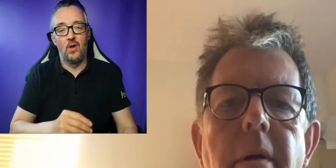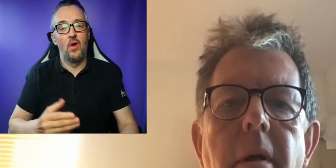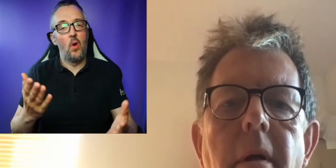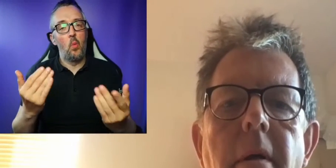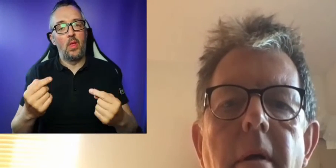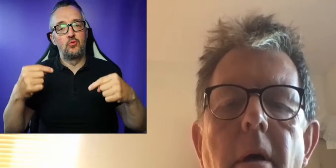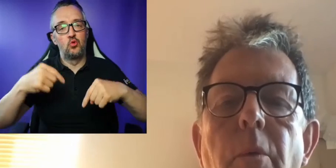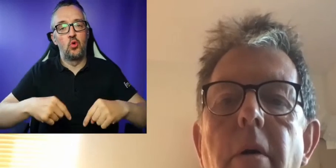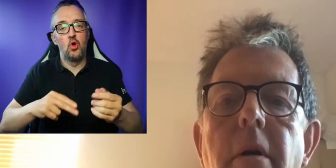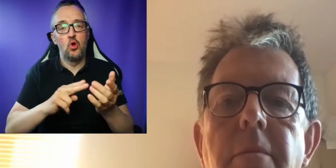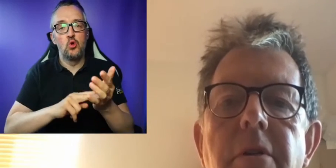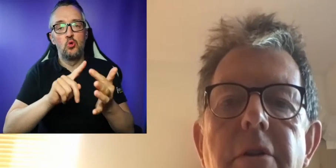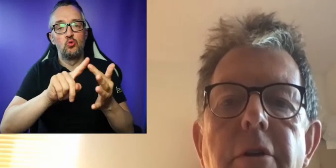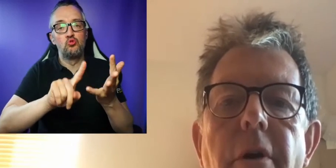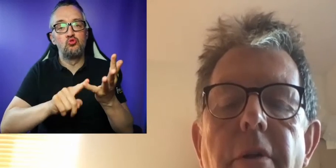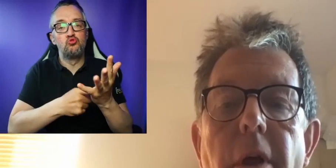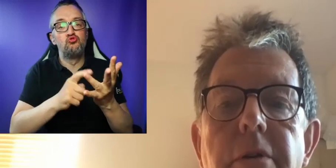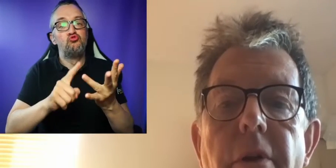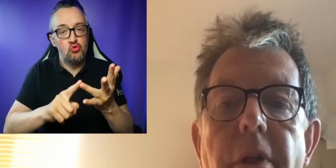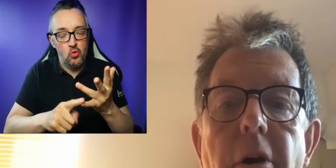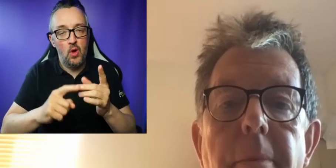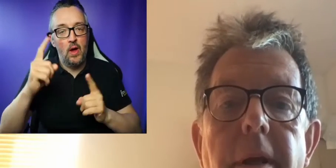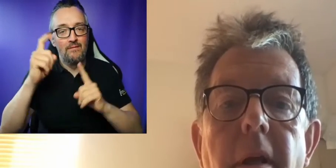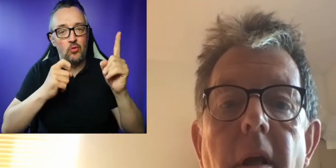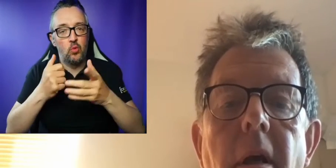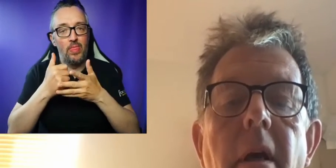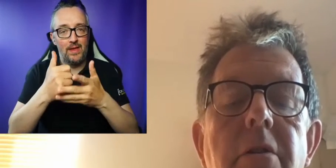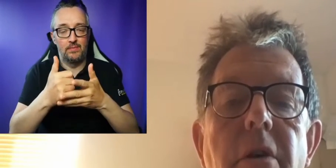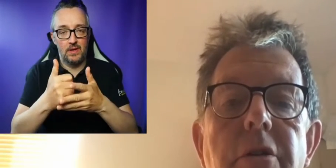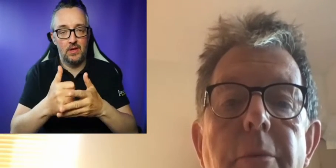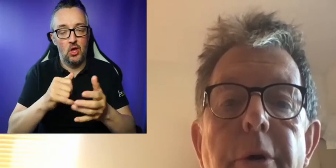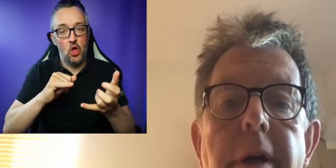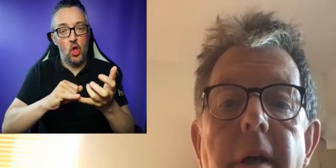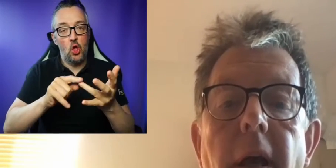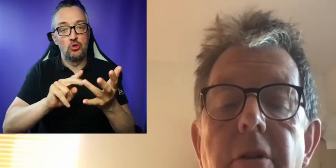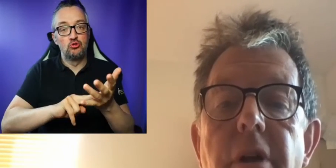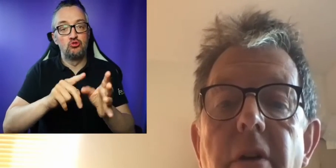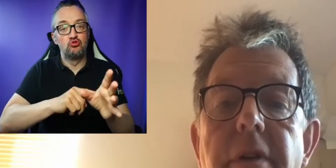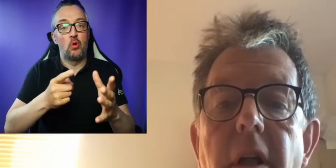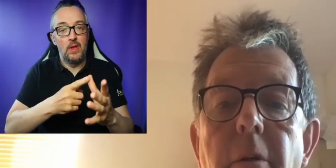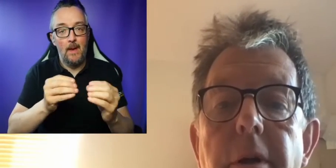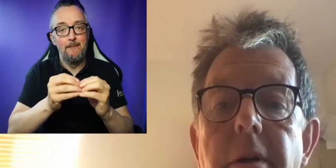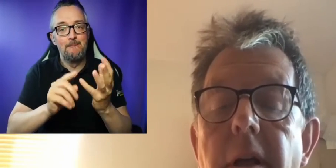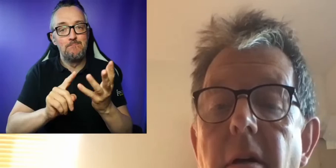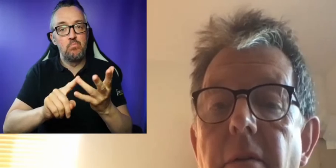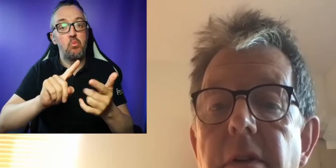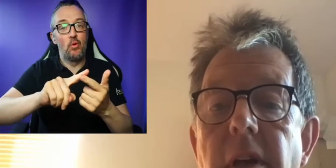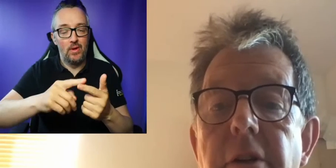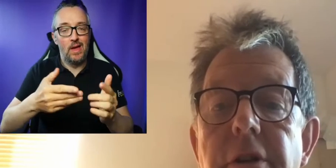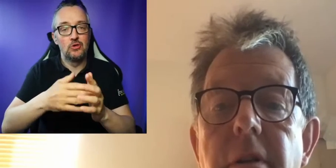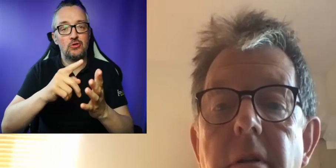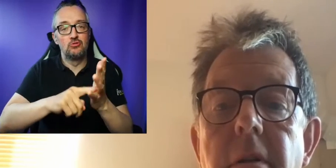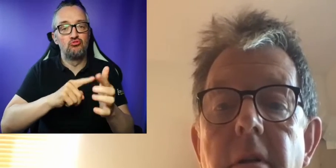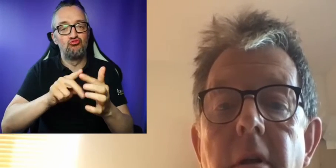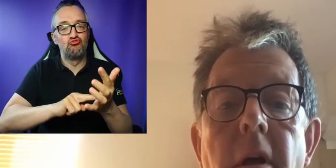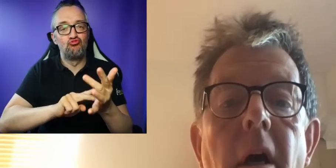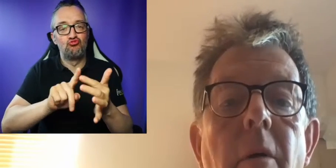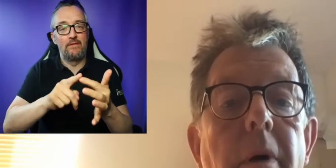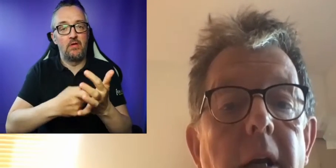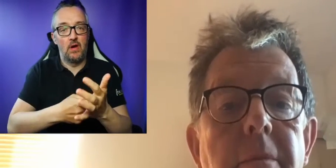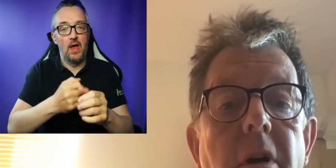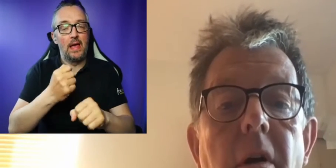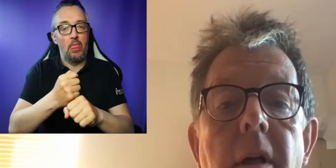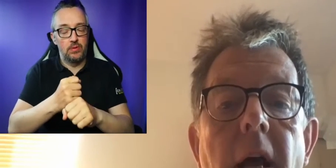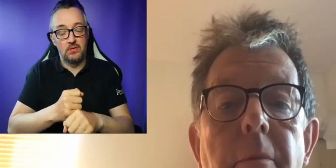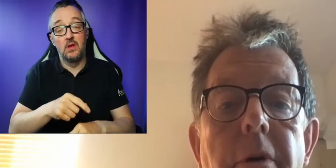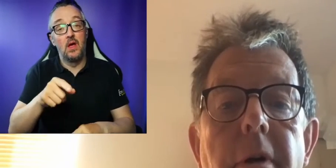Hi everyone, and welcome to Neurophototherapy, Sonia Boué and Jennifer Gilbert in conversation.